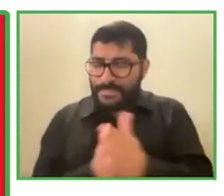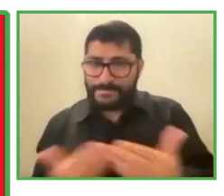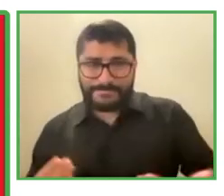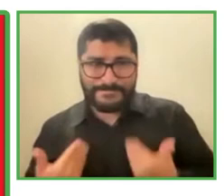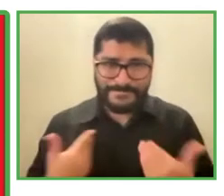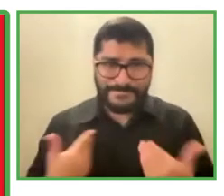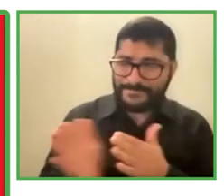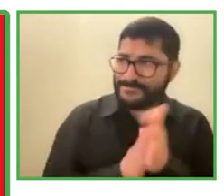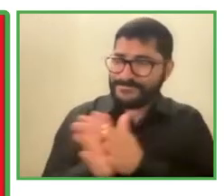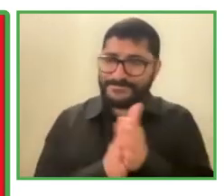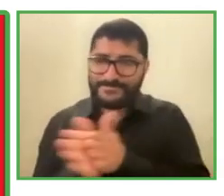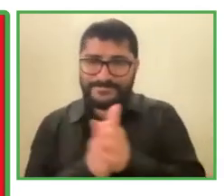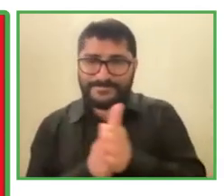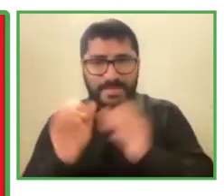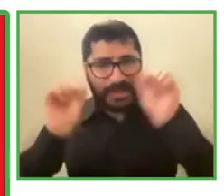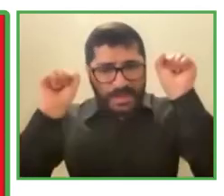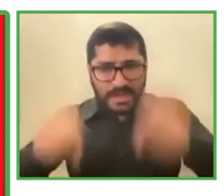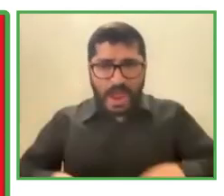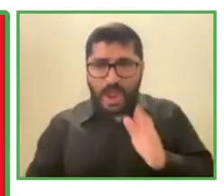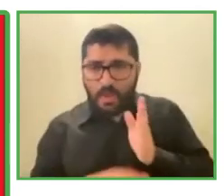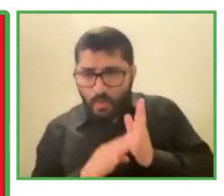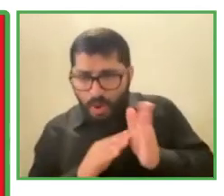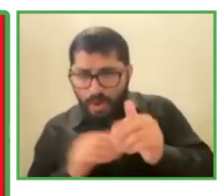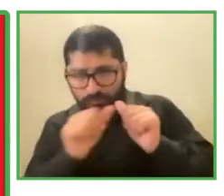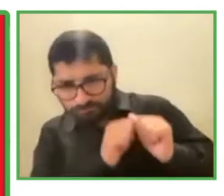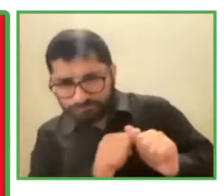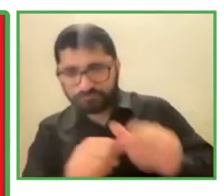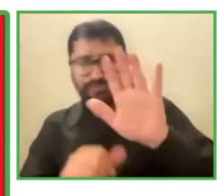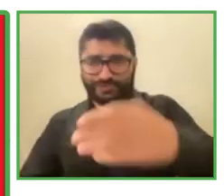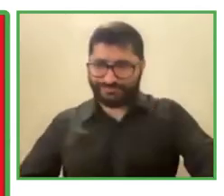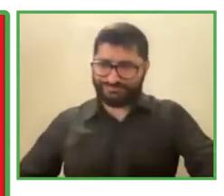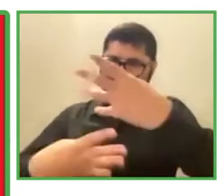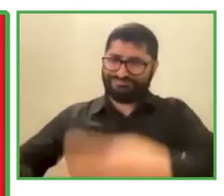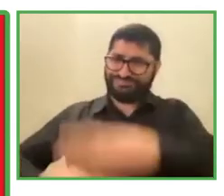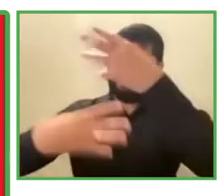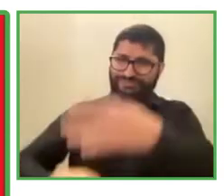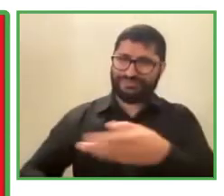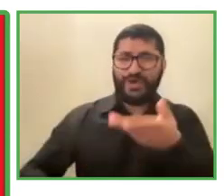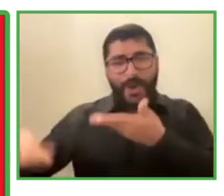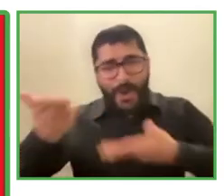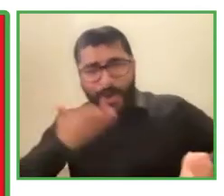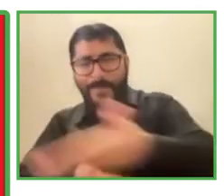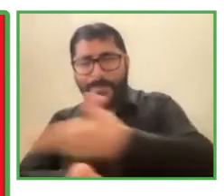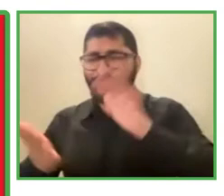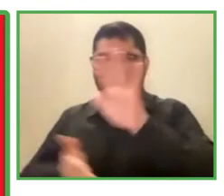and really looking forward to engaging with everyone using the iTool. Thank you.